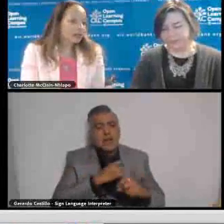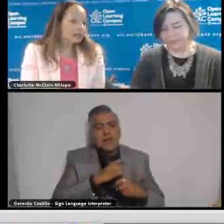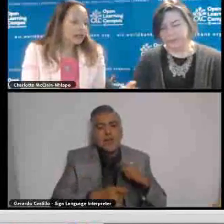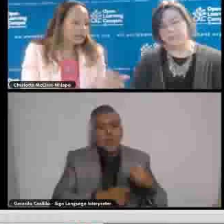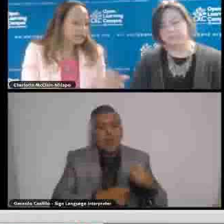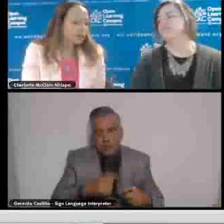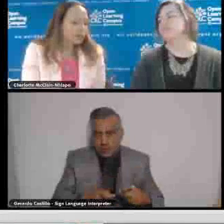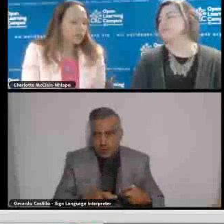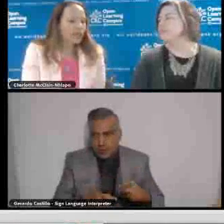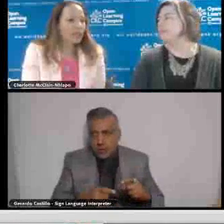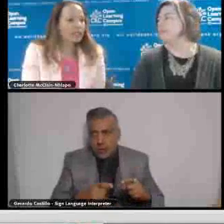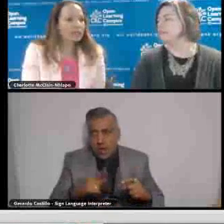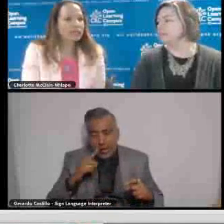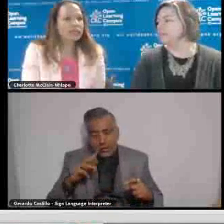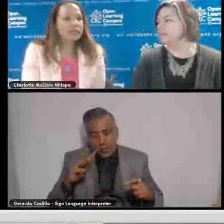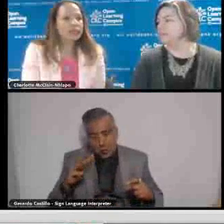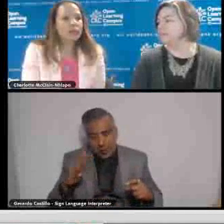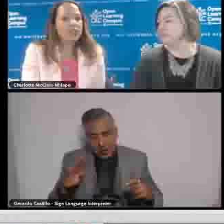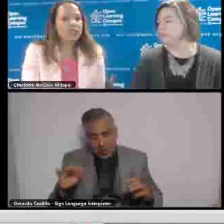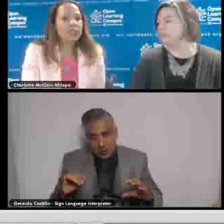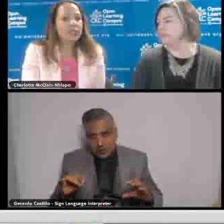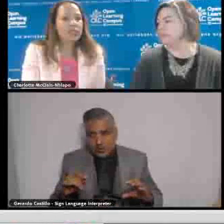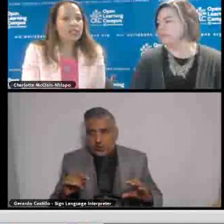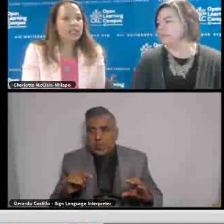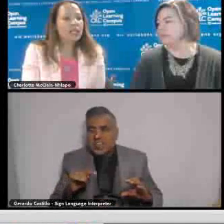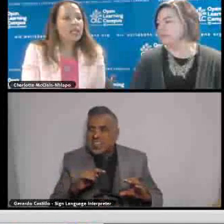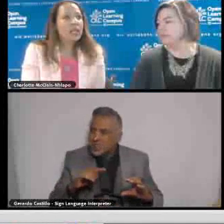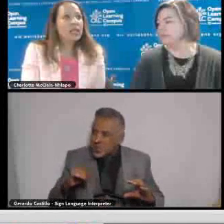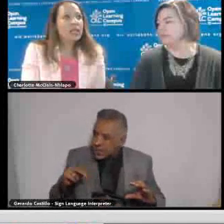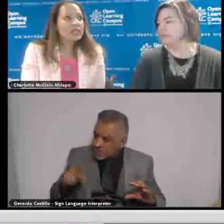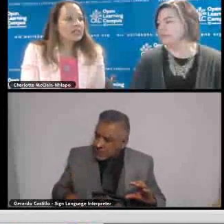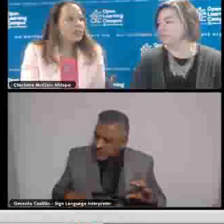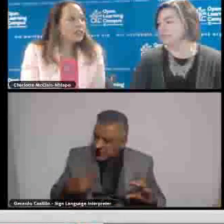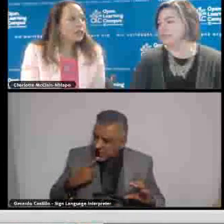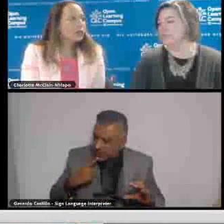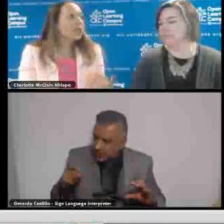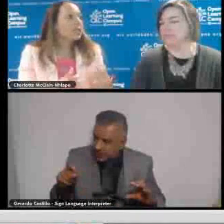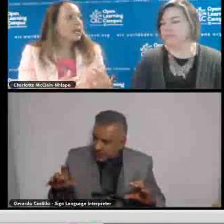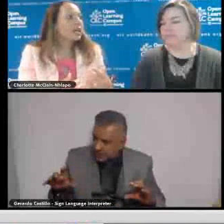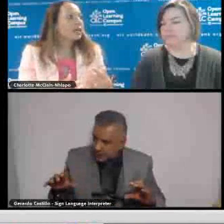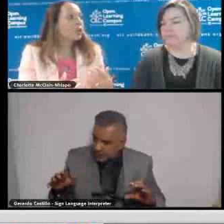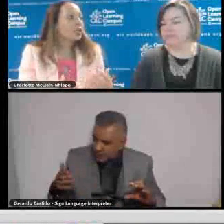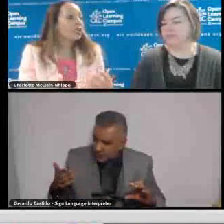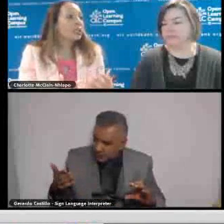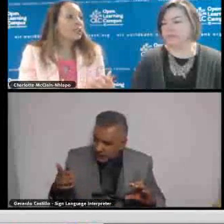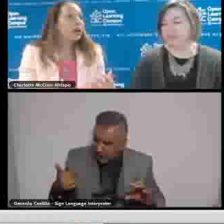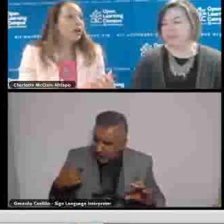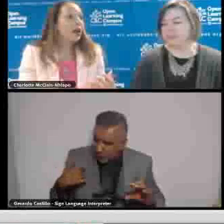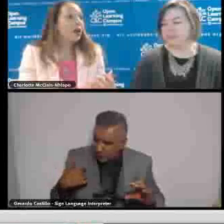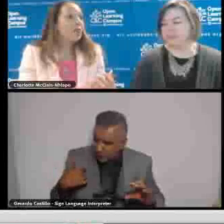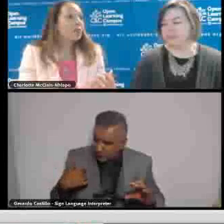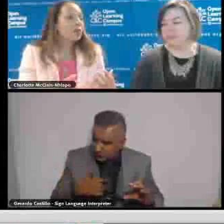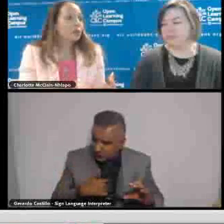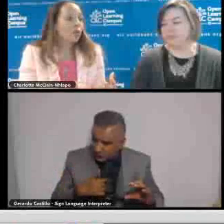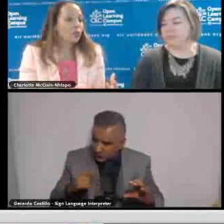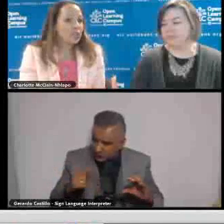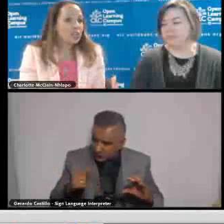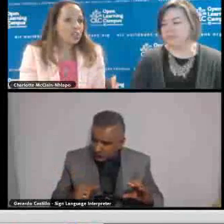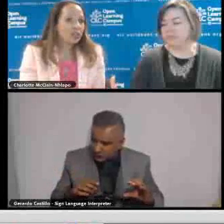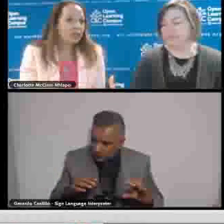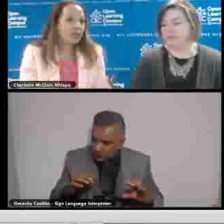and the World Bank. And the person is asking, is there any way that we can put more